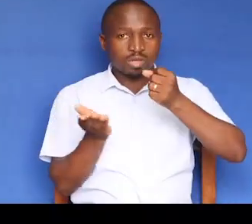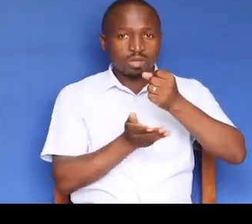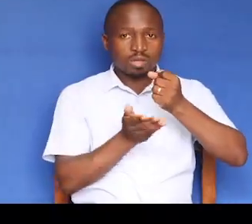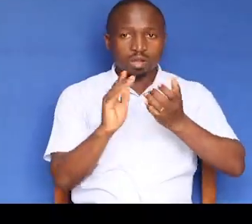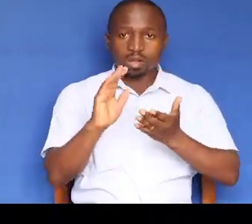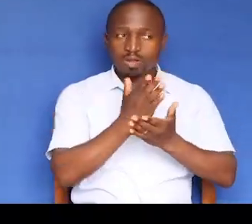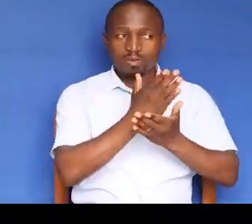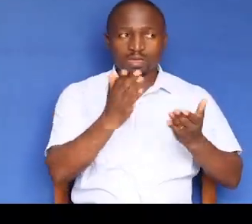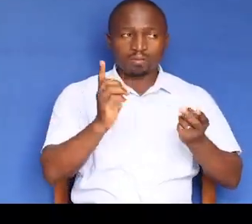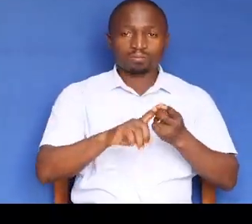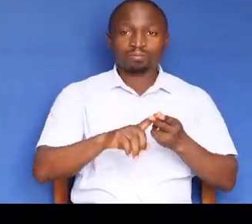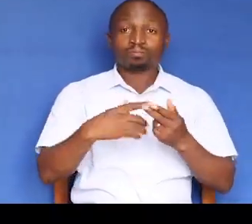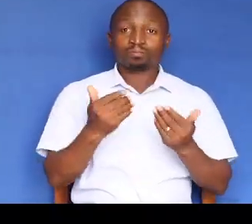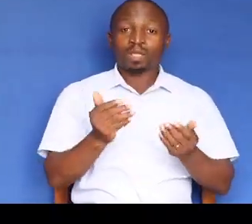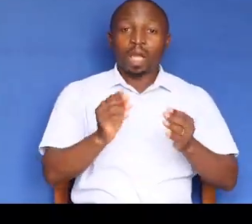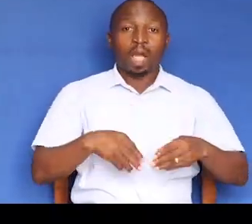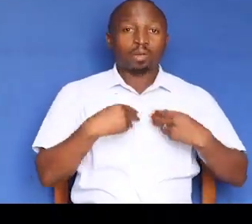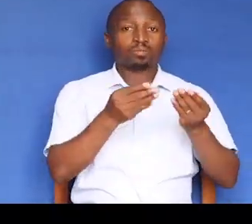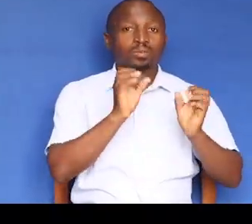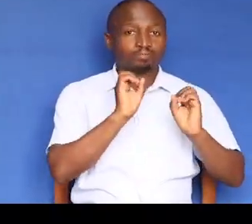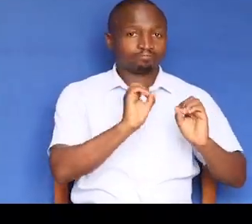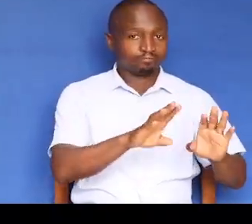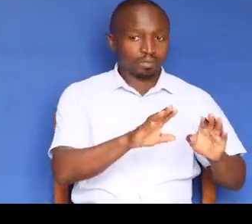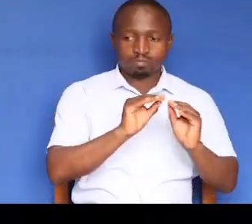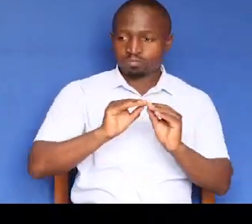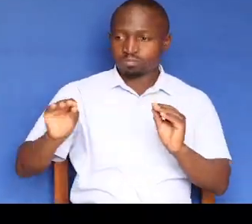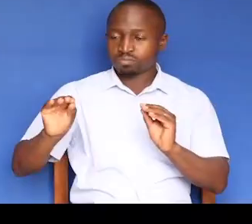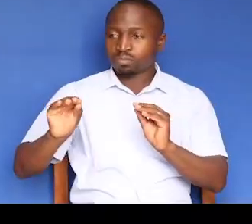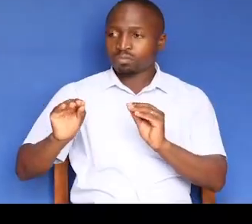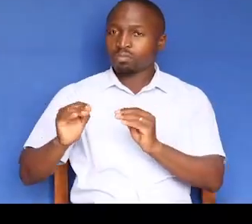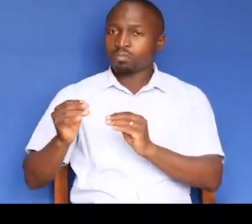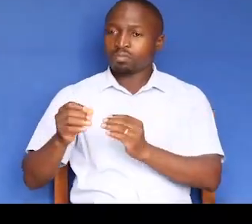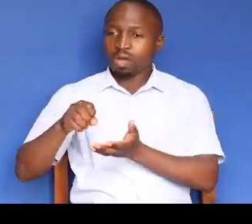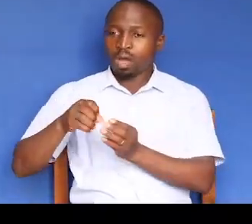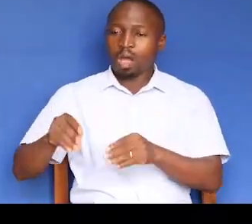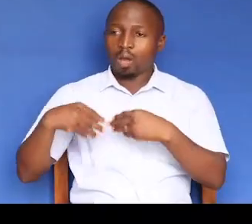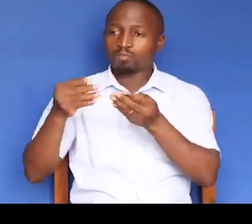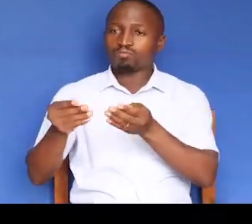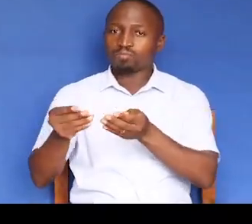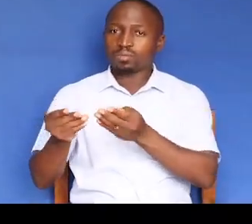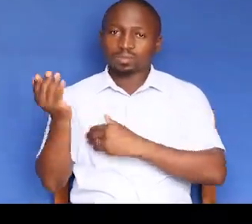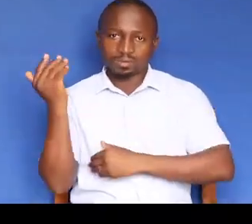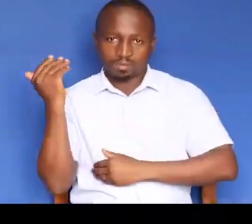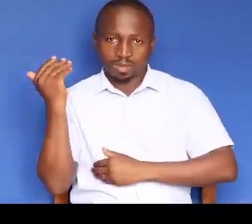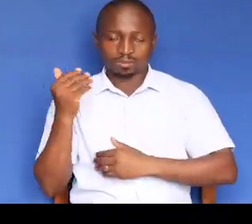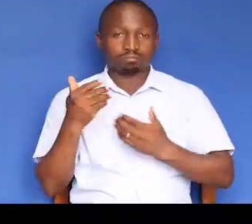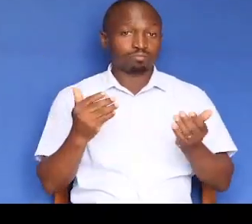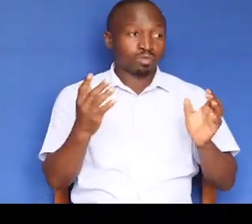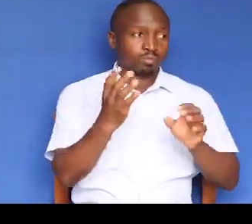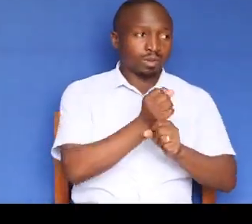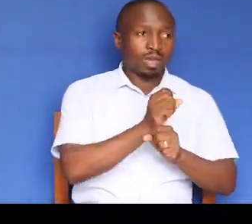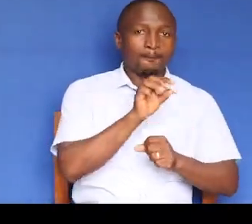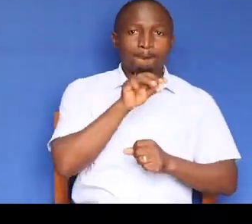by new output minus old output. We'll get marginal cost.